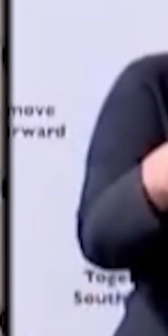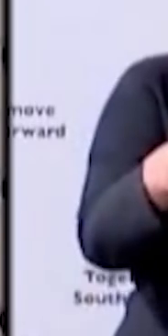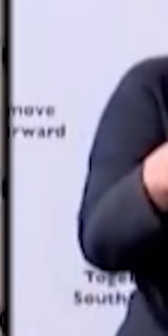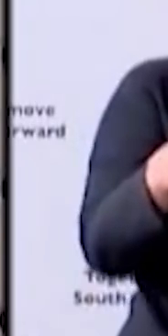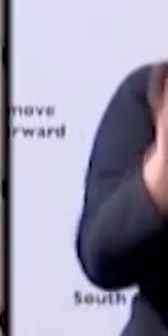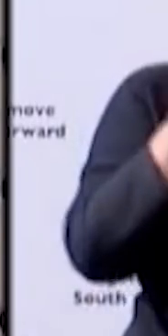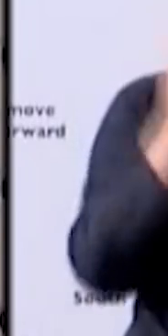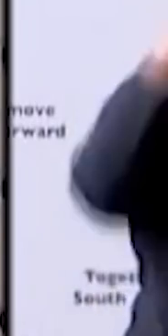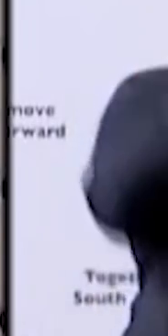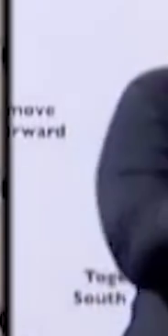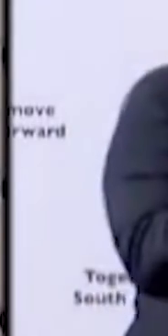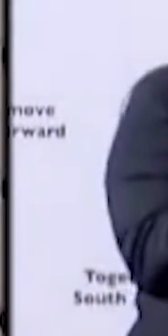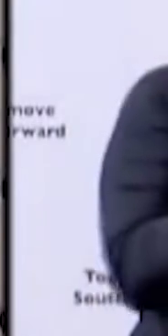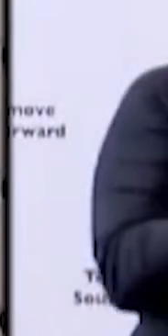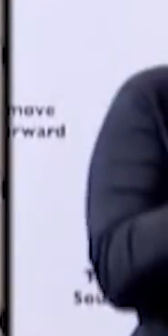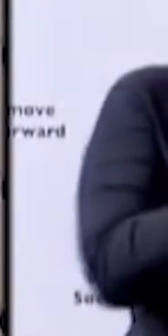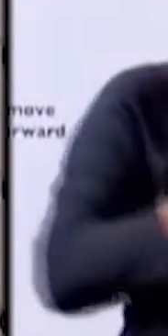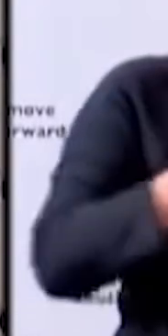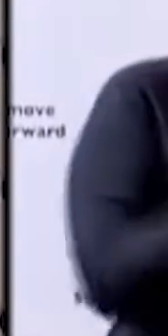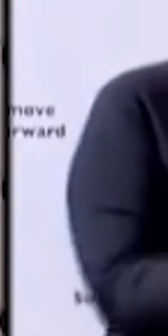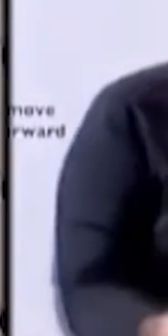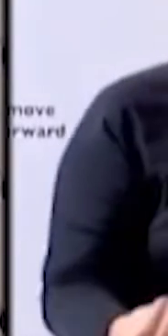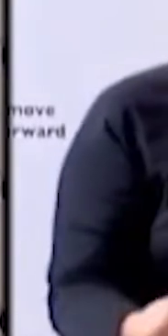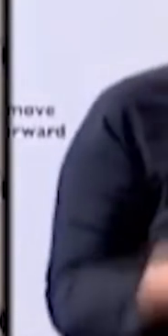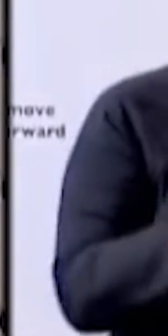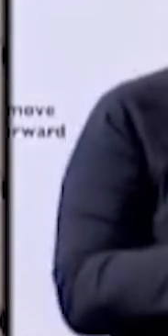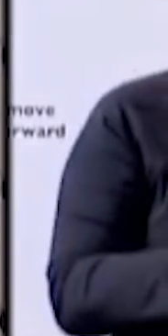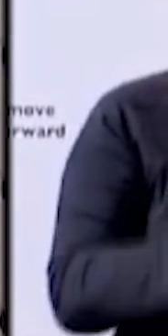in the home for childcare, care for the